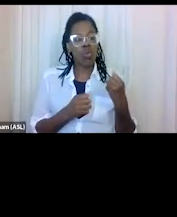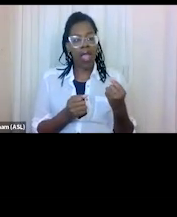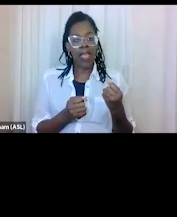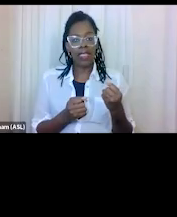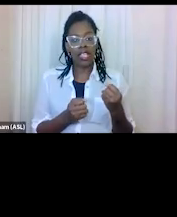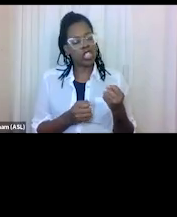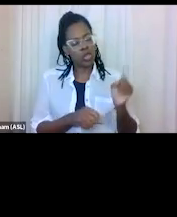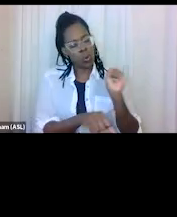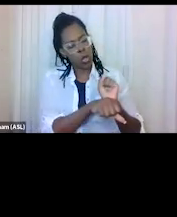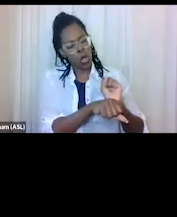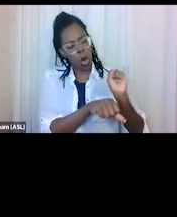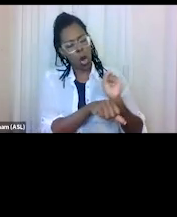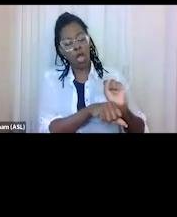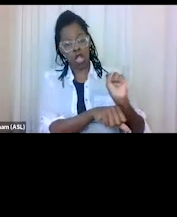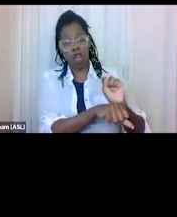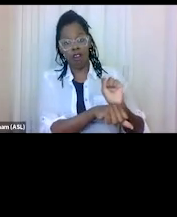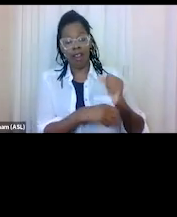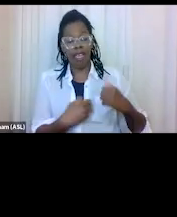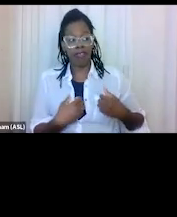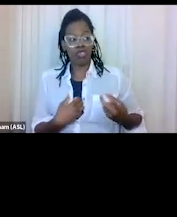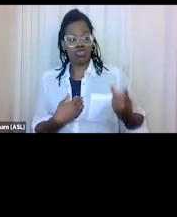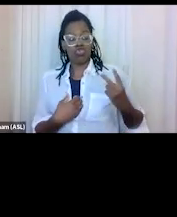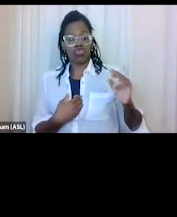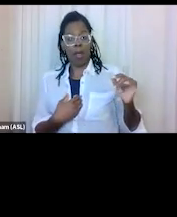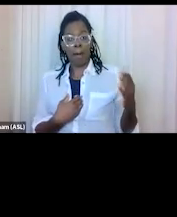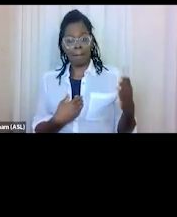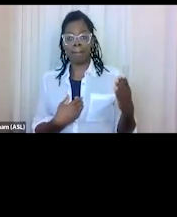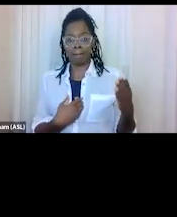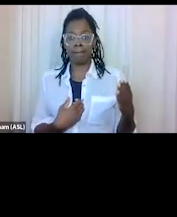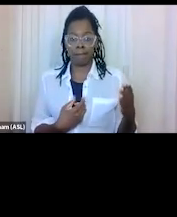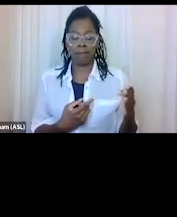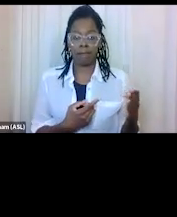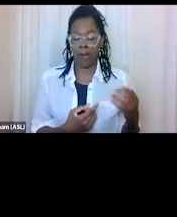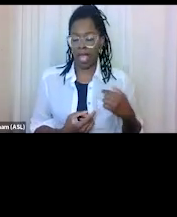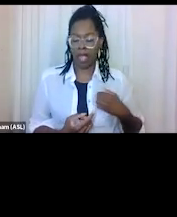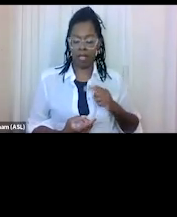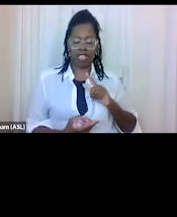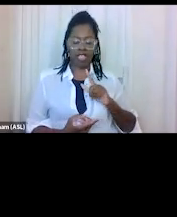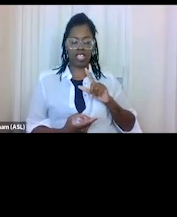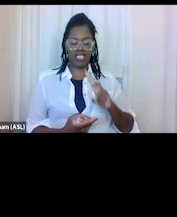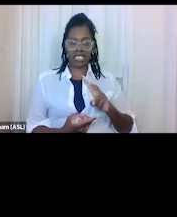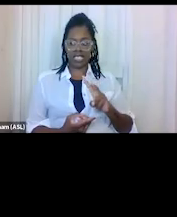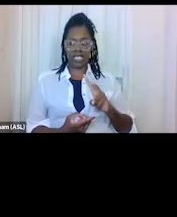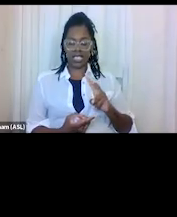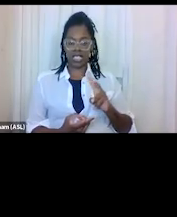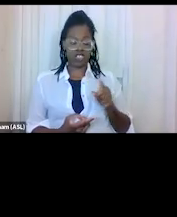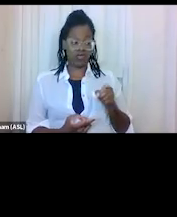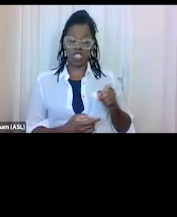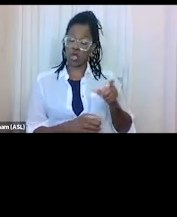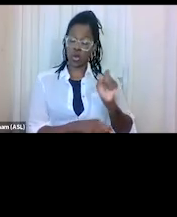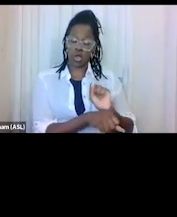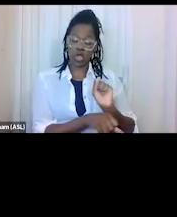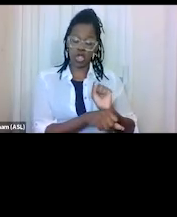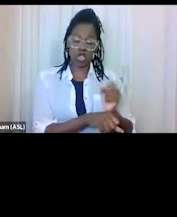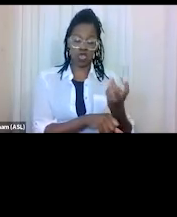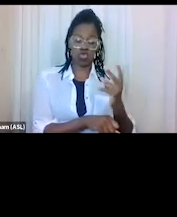very hard worker. She's working 2 jobs right now. I'm located in Las Vegas, Nevada. So this young woman is working 2 jobs. She doesn't